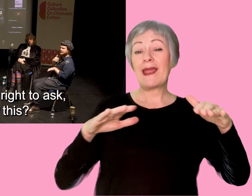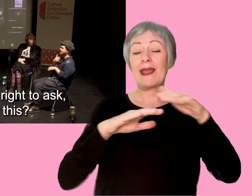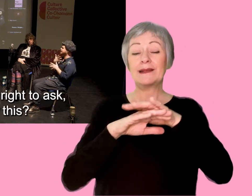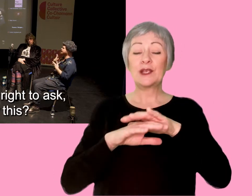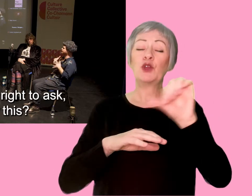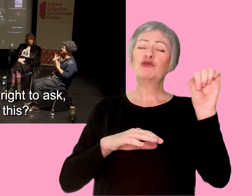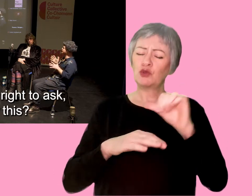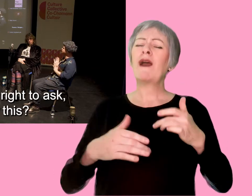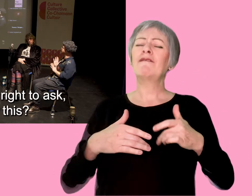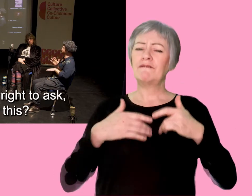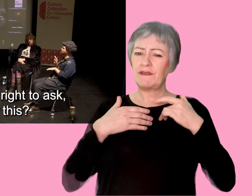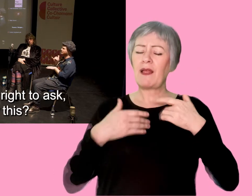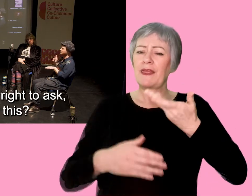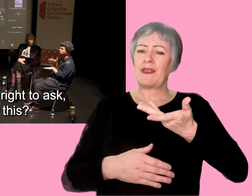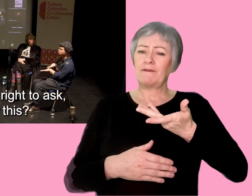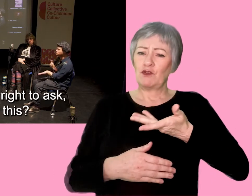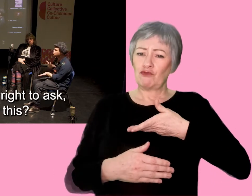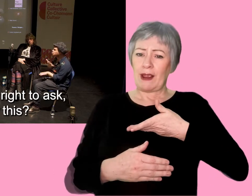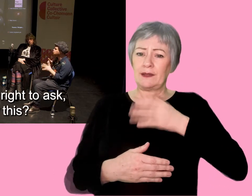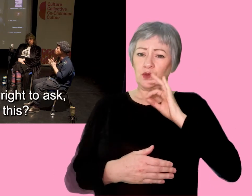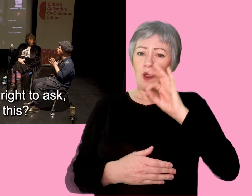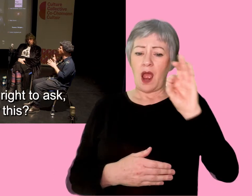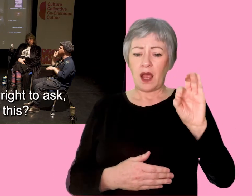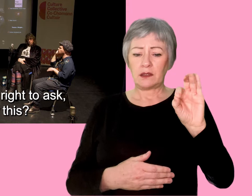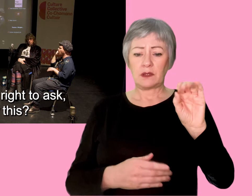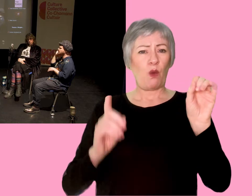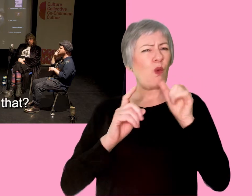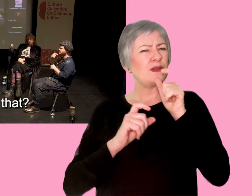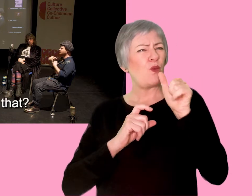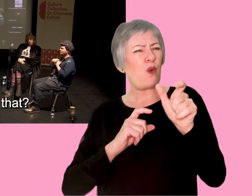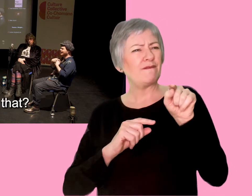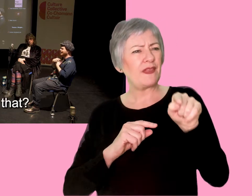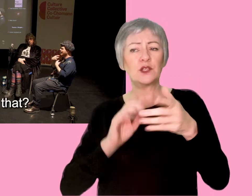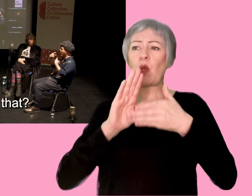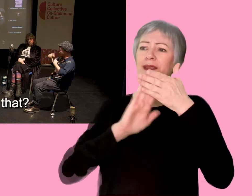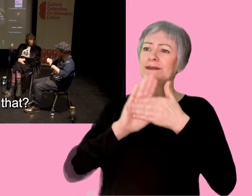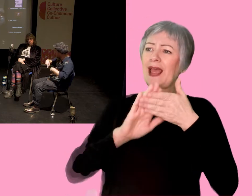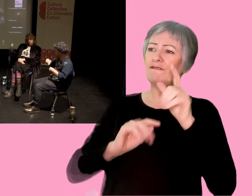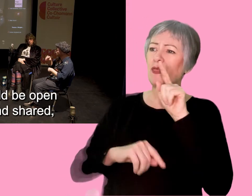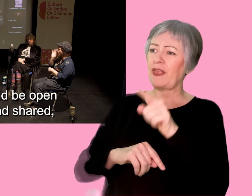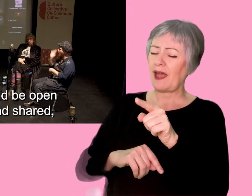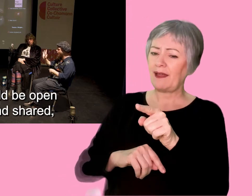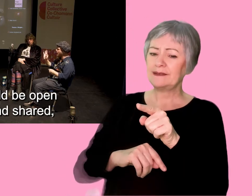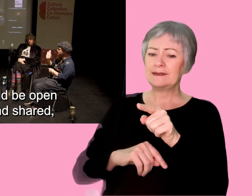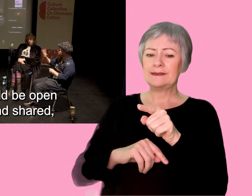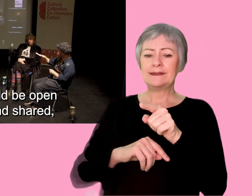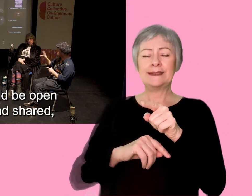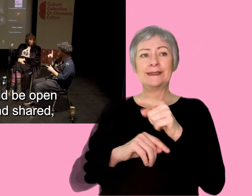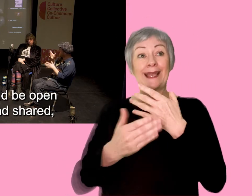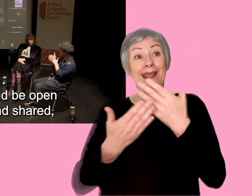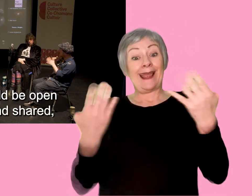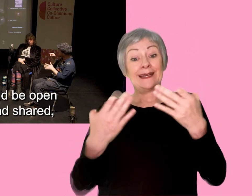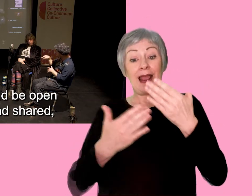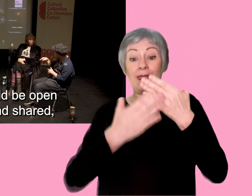should feel they have the right to ask, what's the word for this? What's the sign for that? And